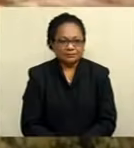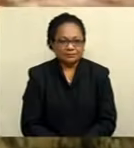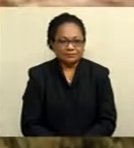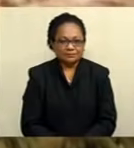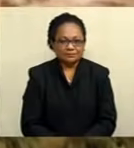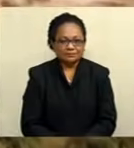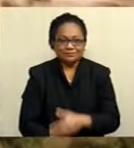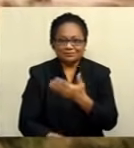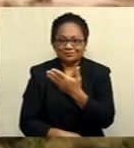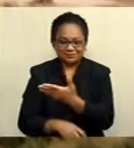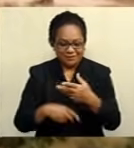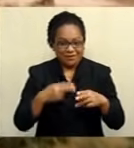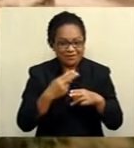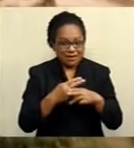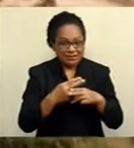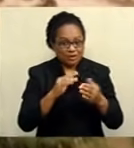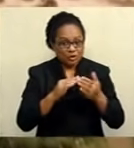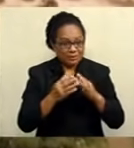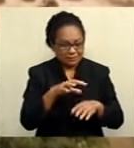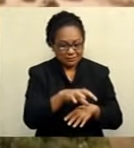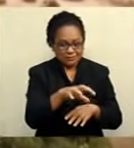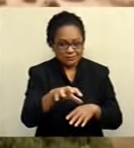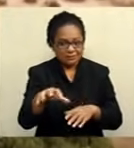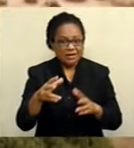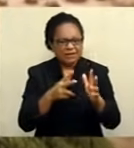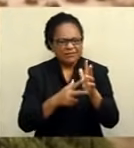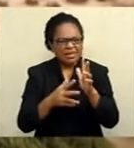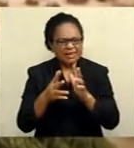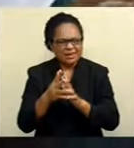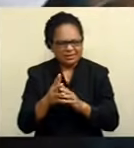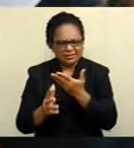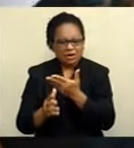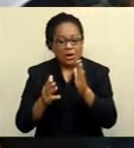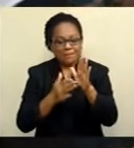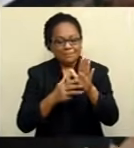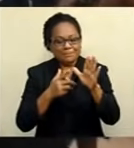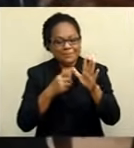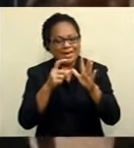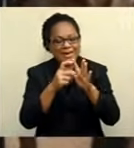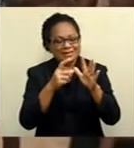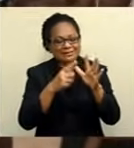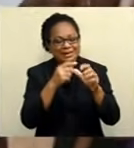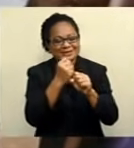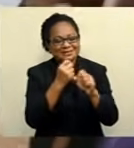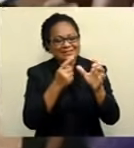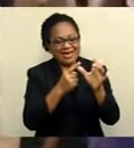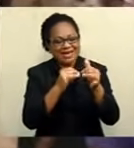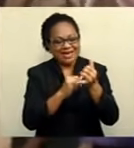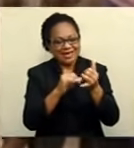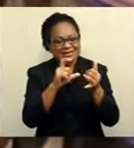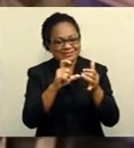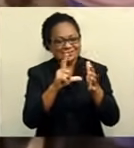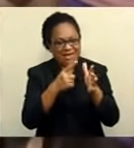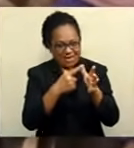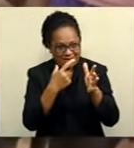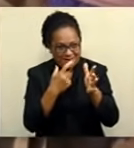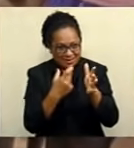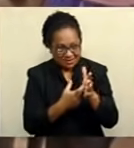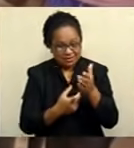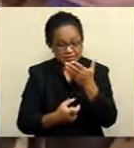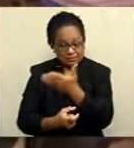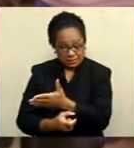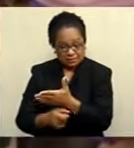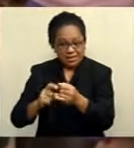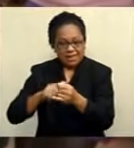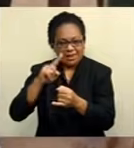Isolated farming communities like this, in the village of Voitelo in Madagascar's southern Anosi region, are some of the last people to